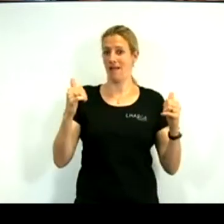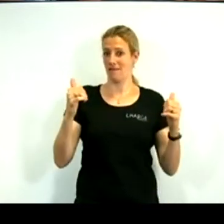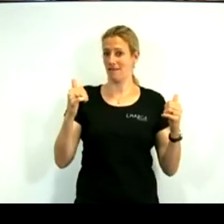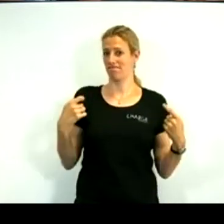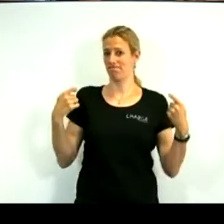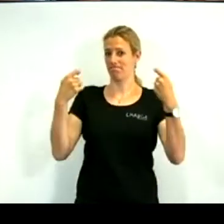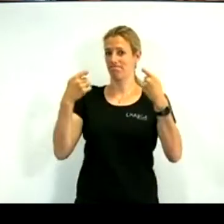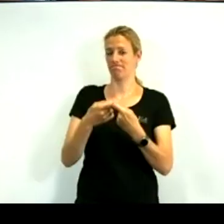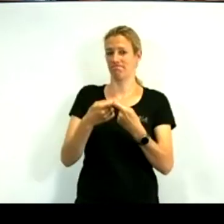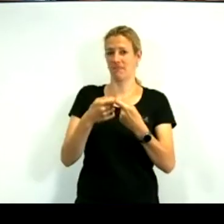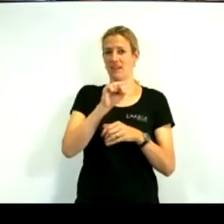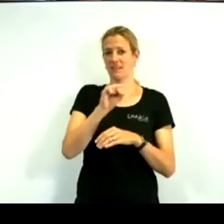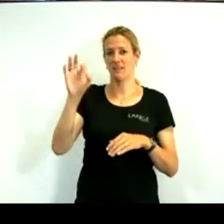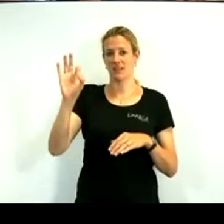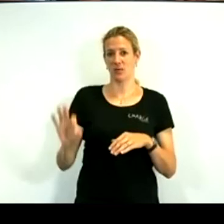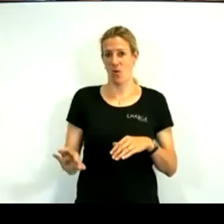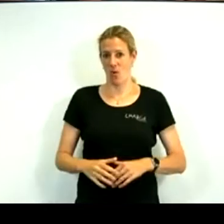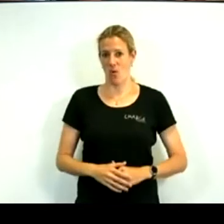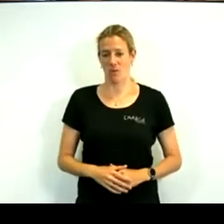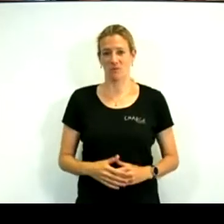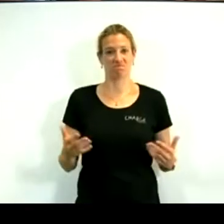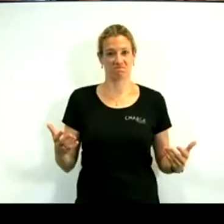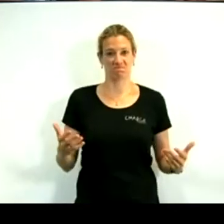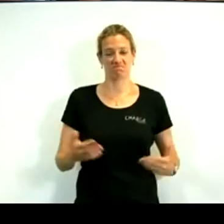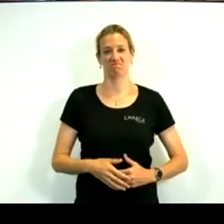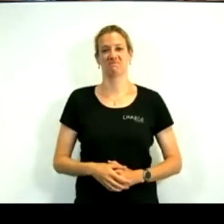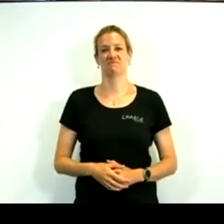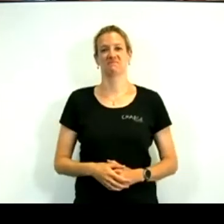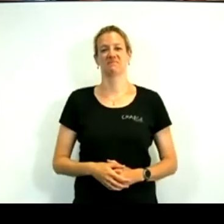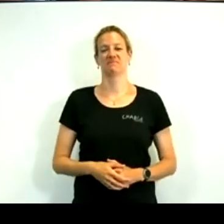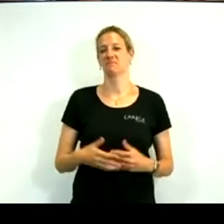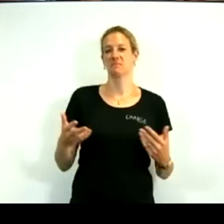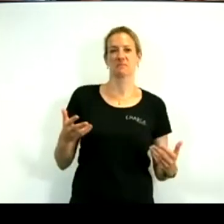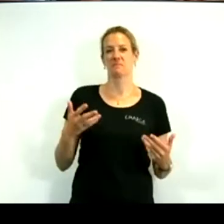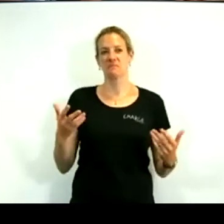for today. We are connected live to San Francisco at this moment.